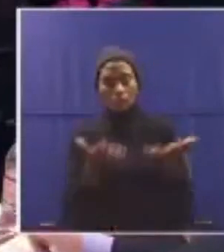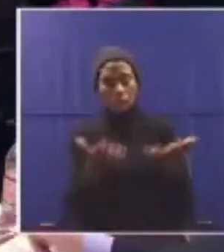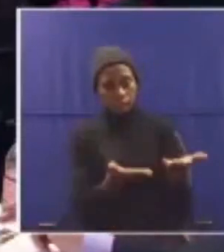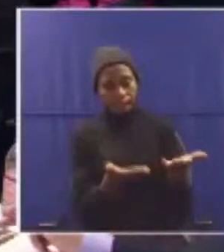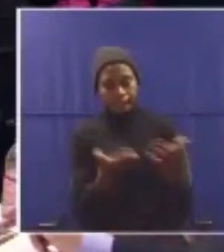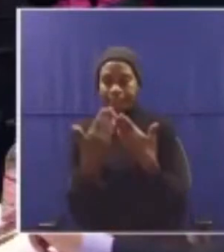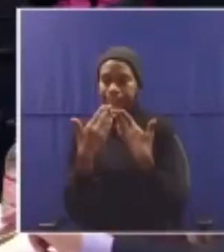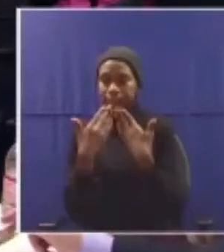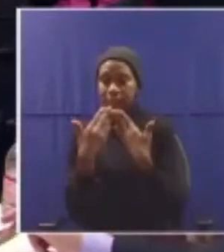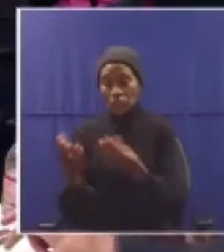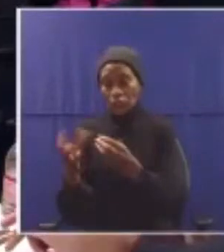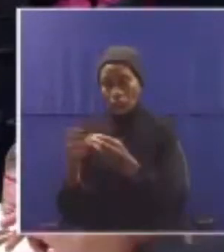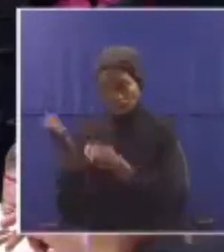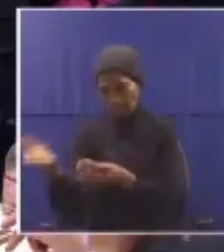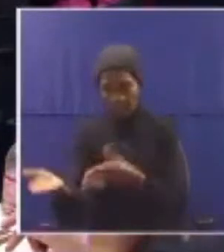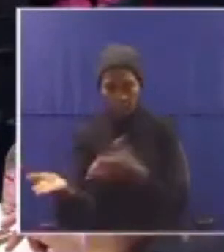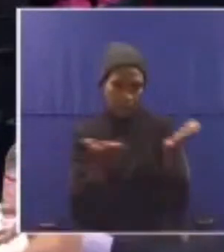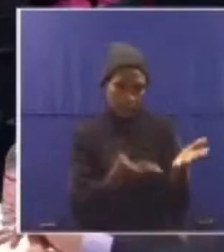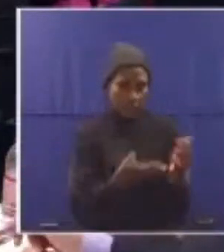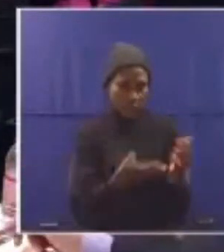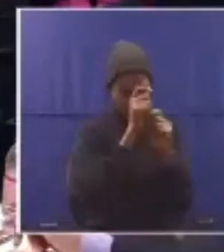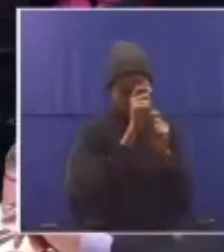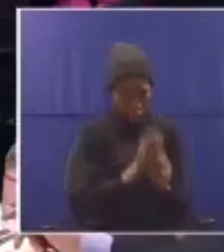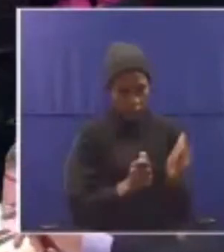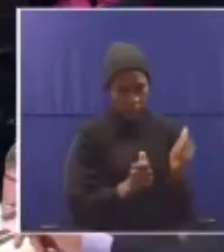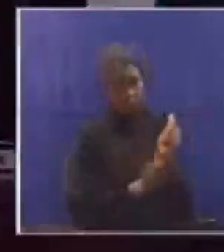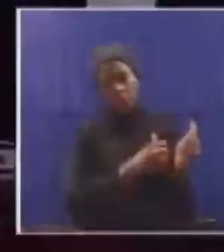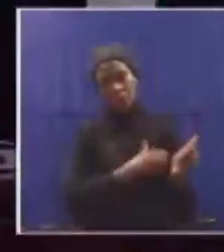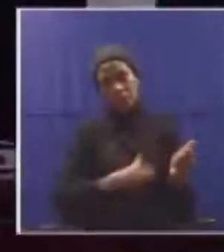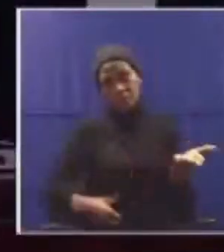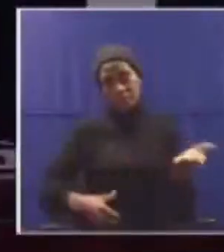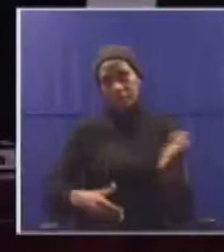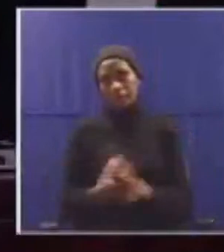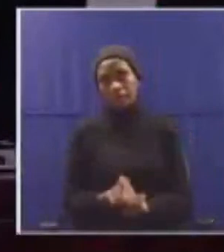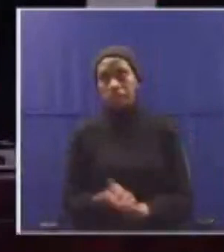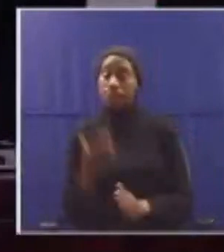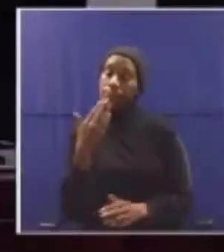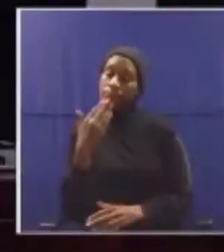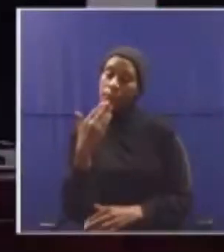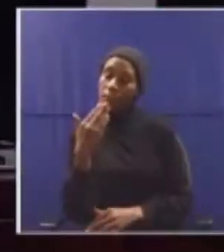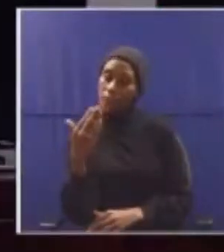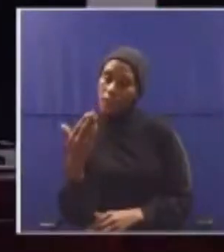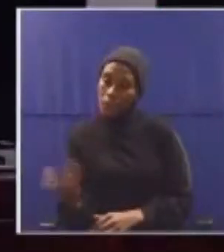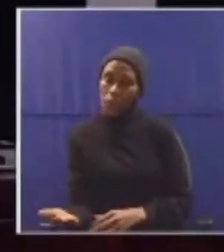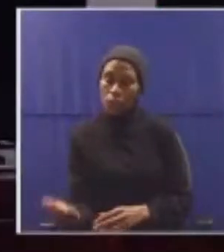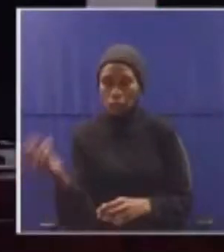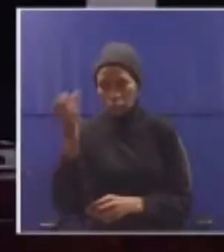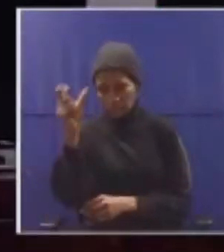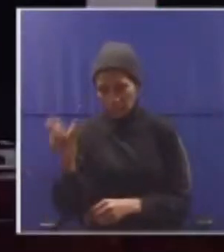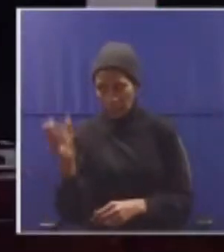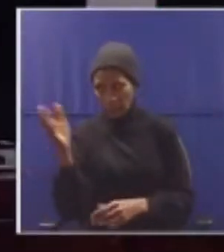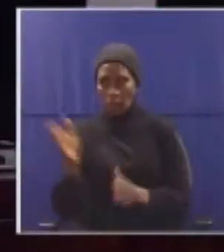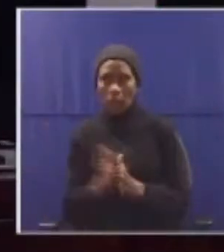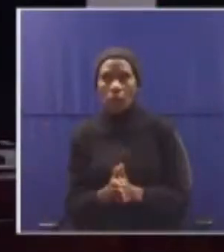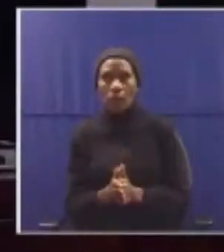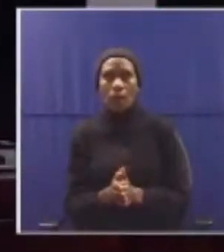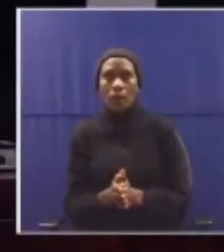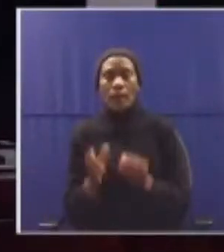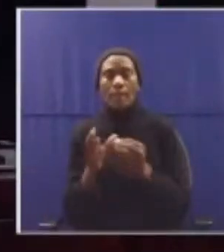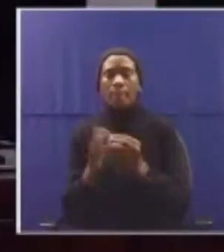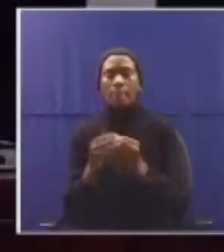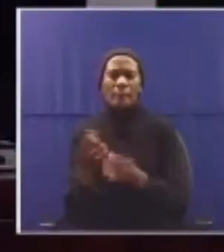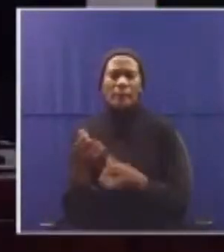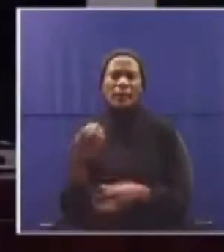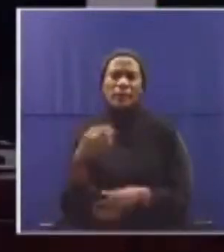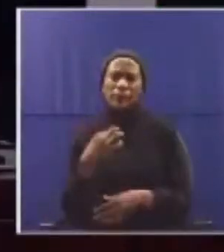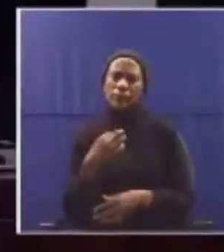Thank you, Honorable Vessels. The Honorable Deputy President. Thank you very much, Honorable Speaker. Honorable Vessels, I